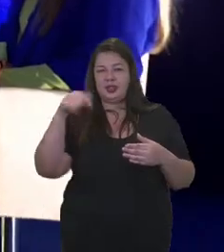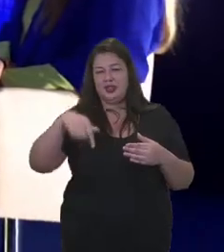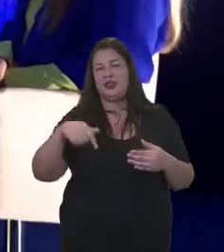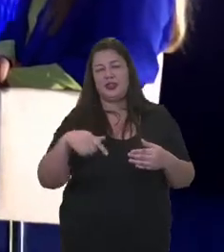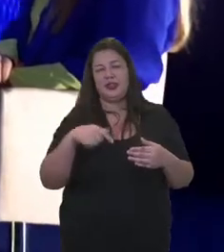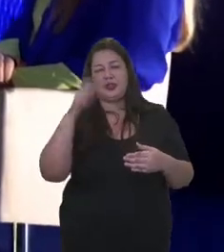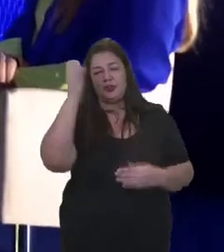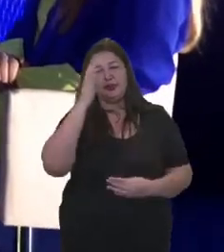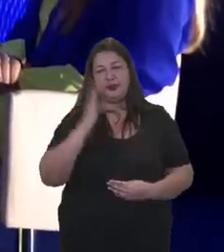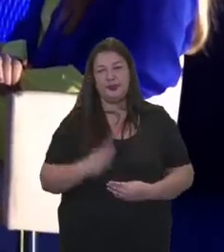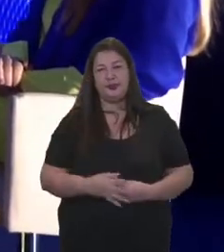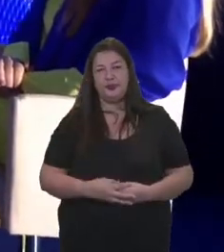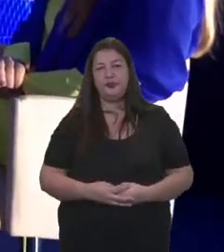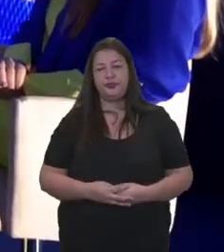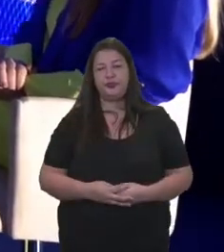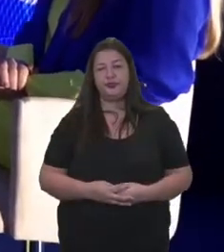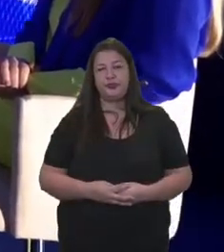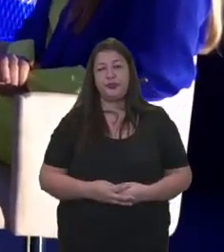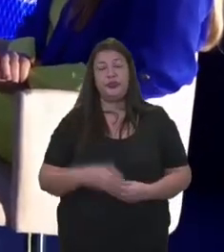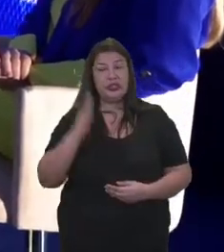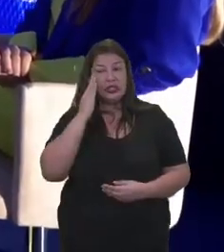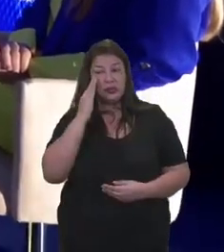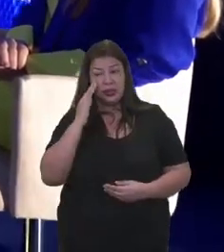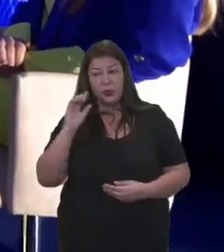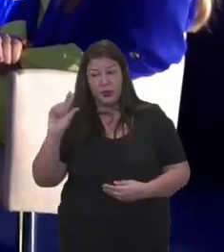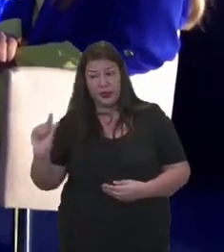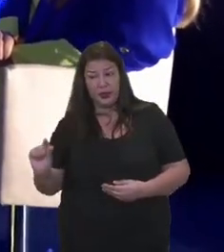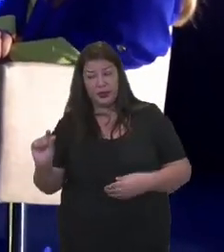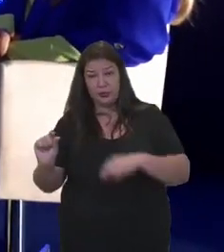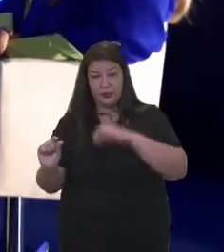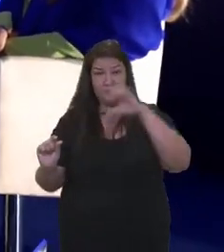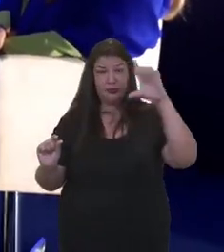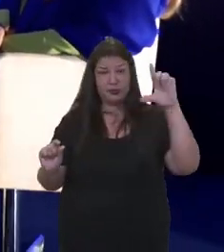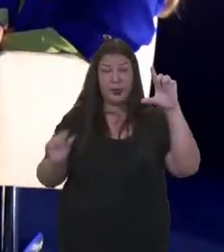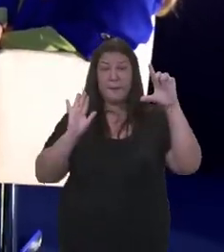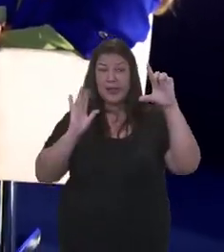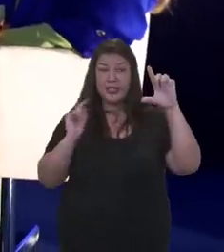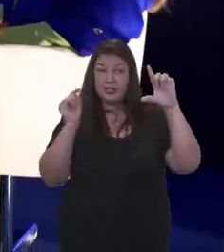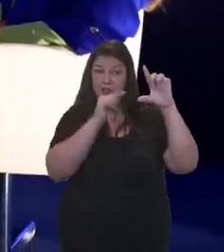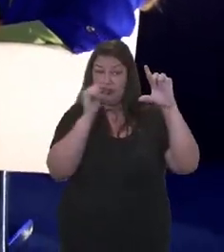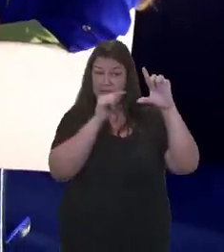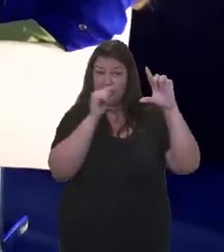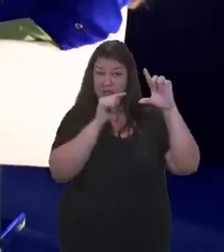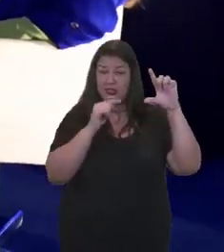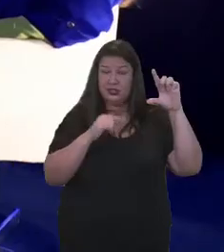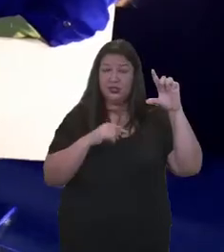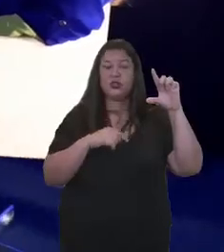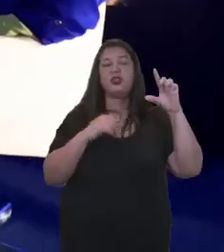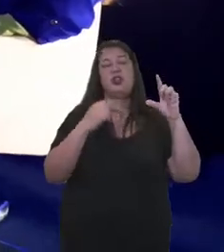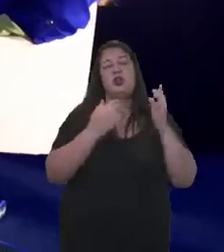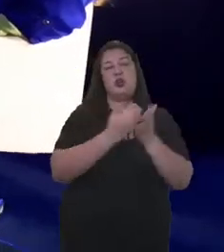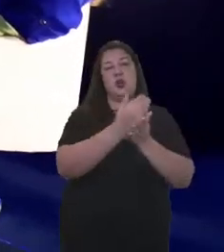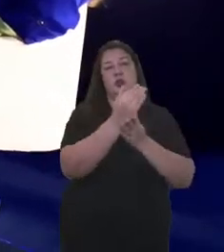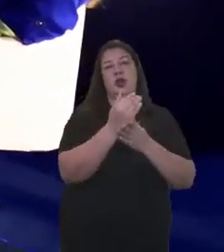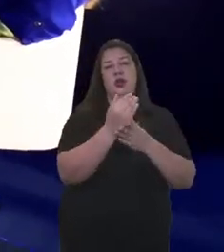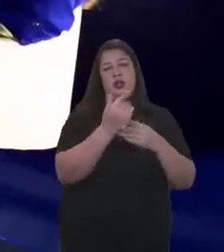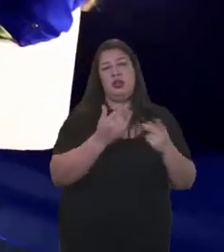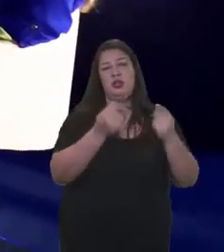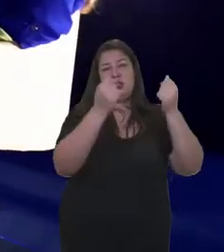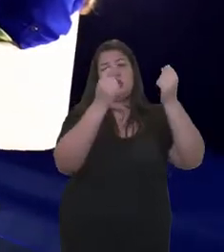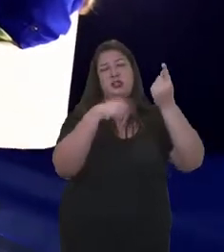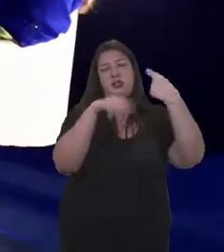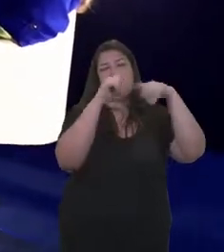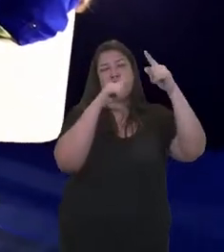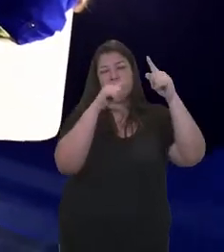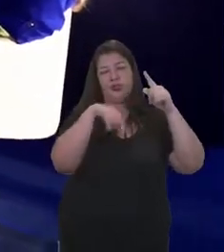How much there is power from the micro to the macro behind this country to build